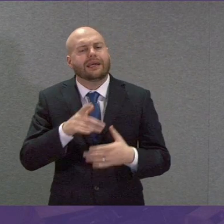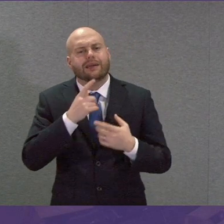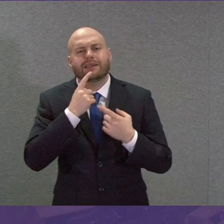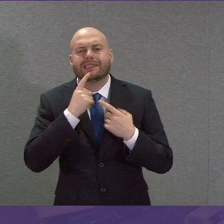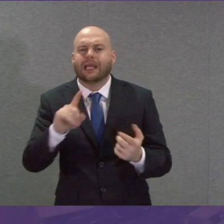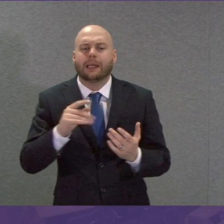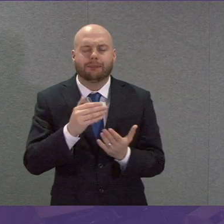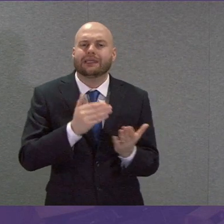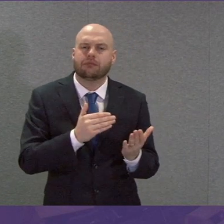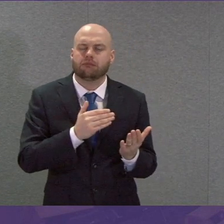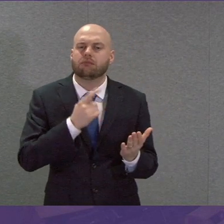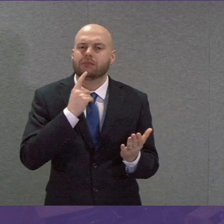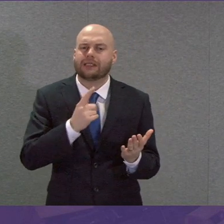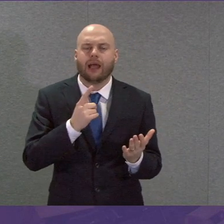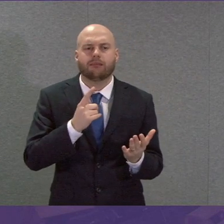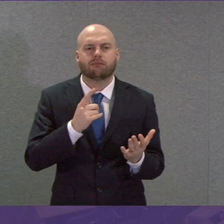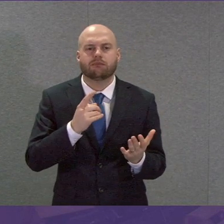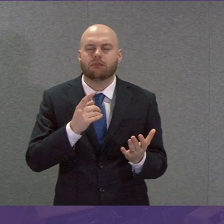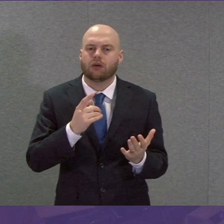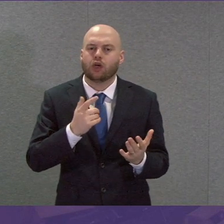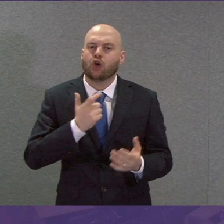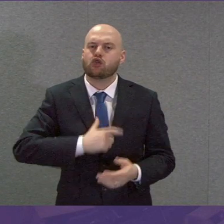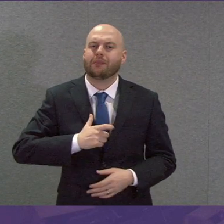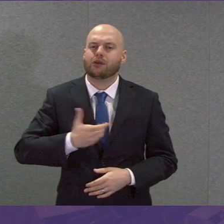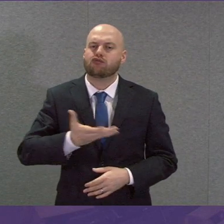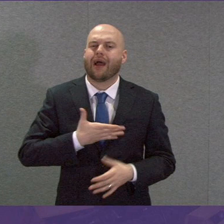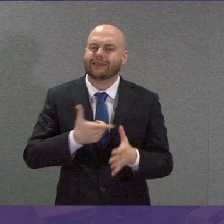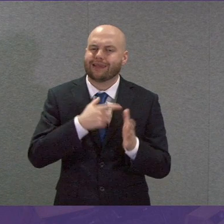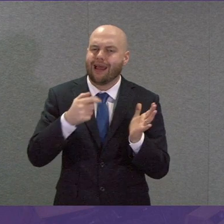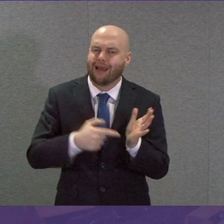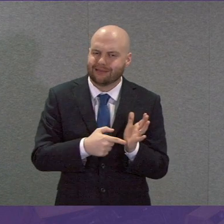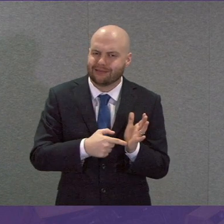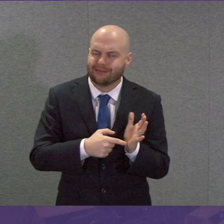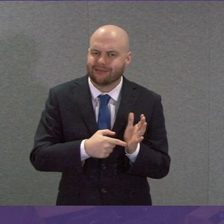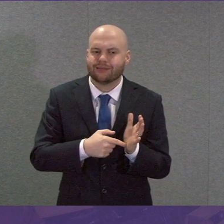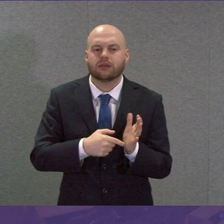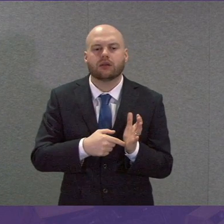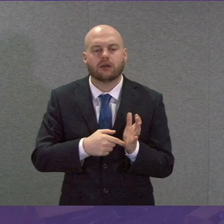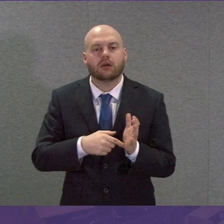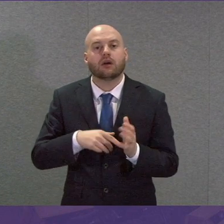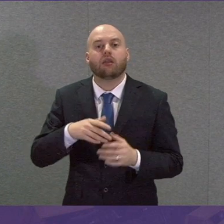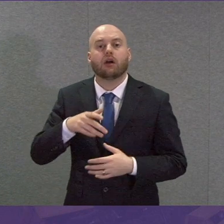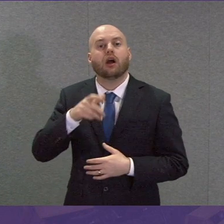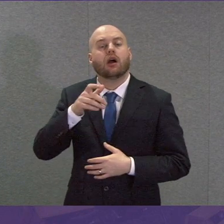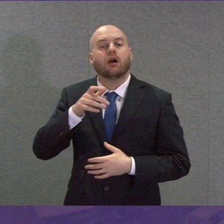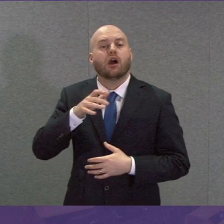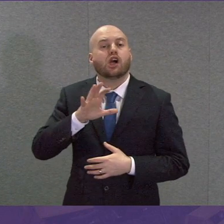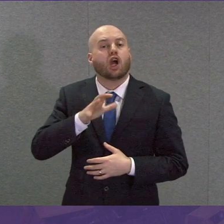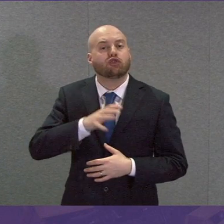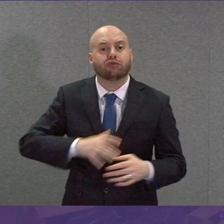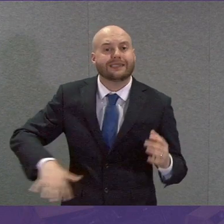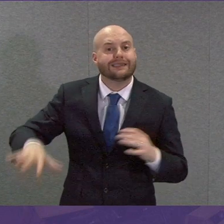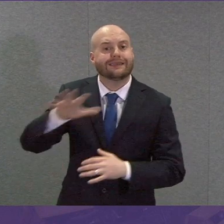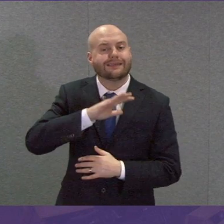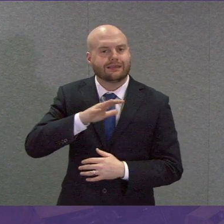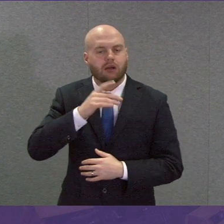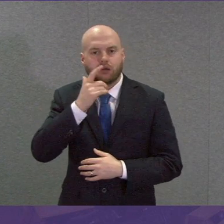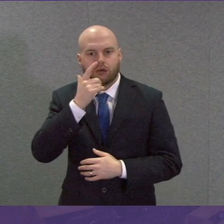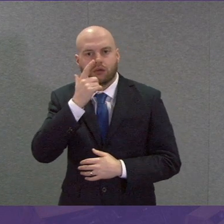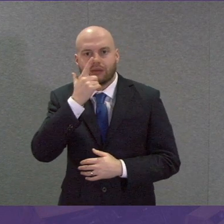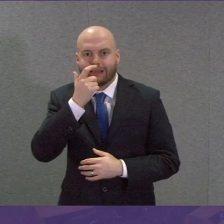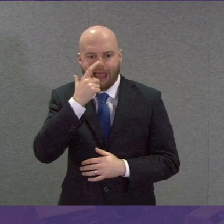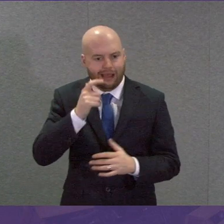European Convention on Human Rights, countries can derogate from human rights in time of war or other public emergency threatening the life of the